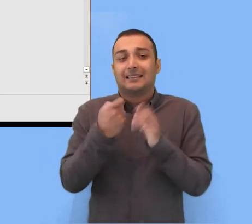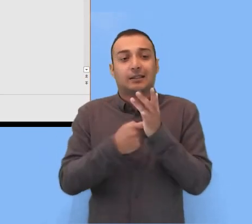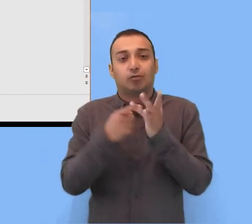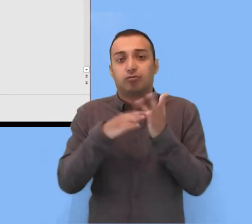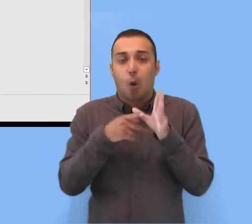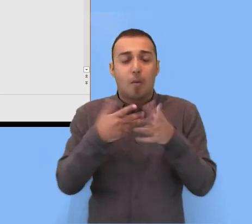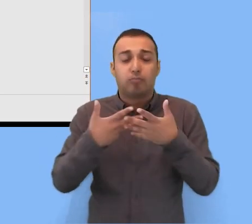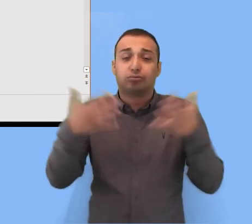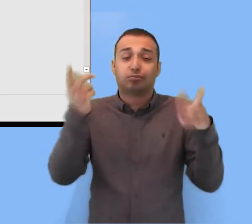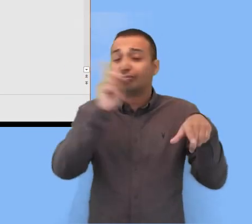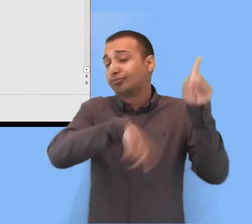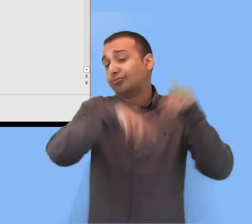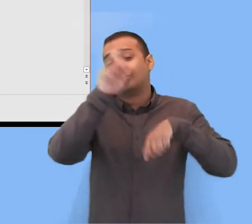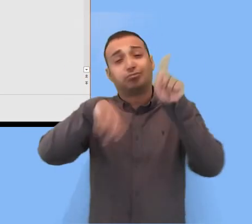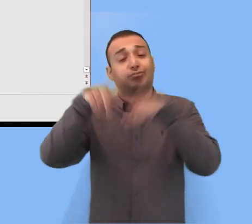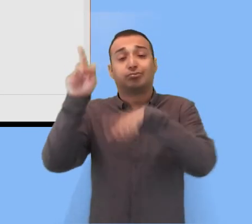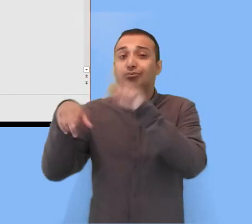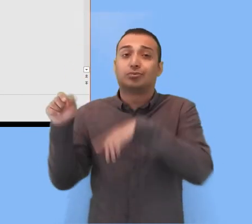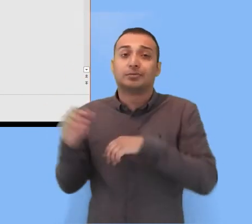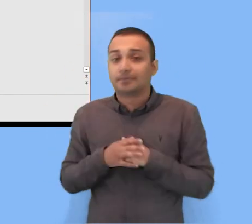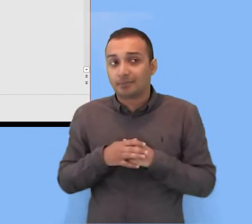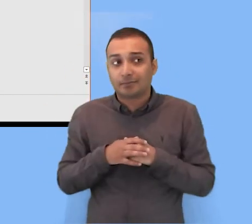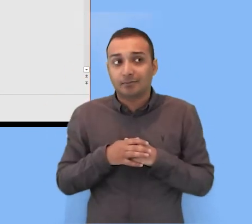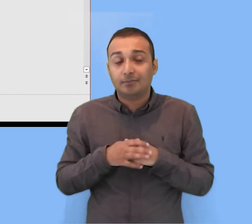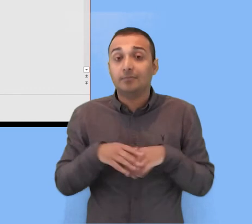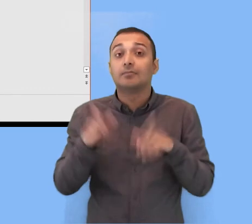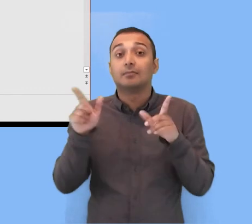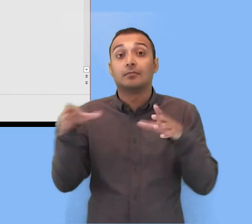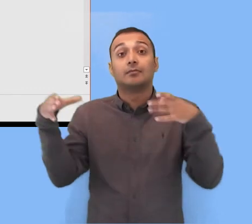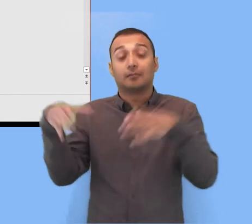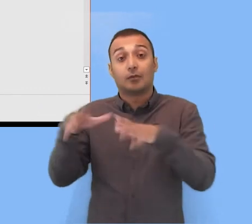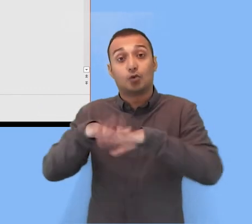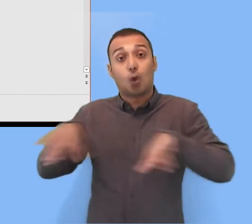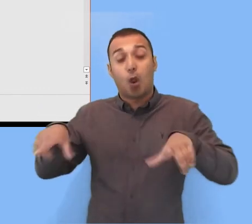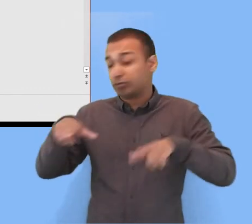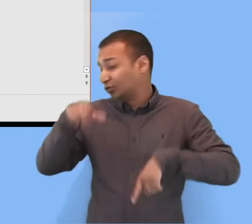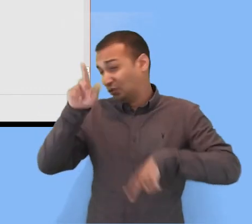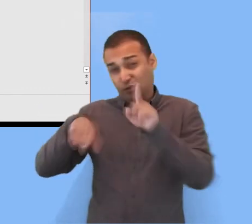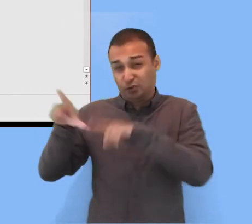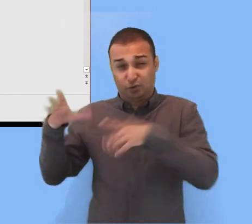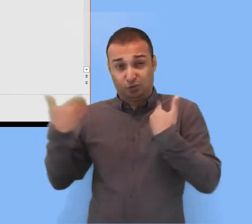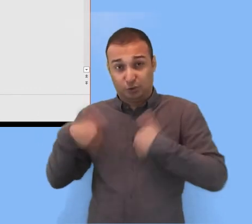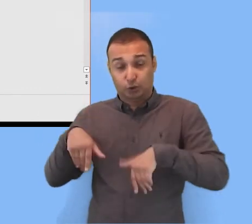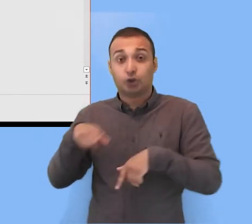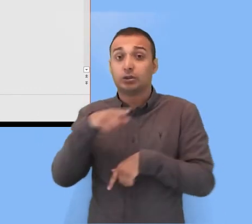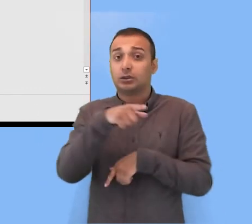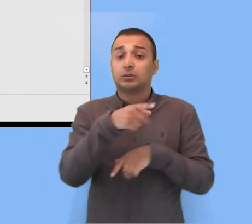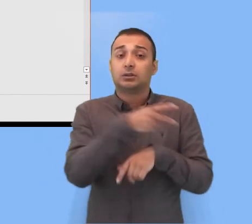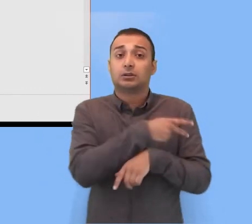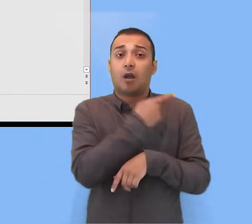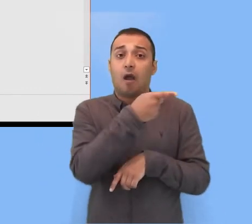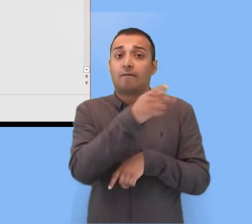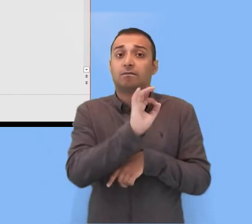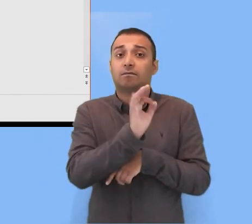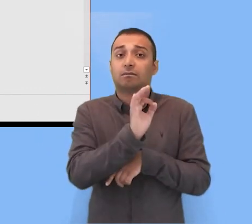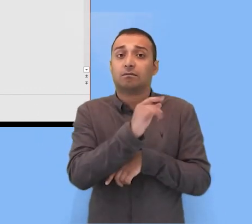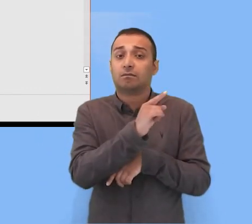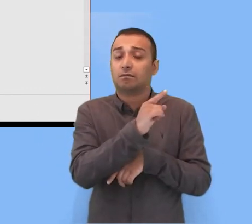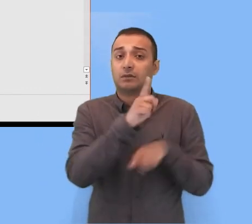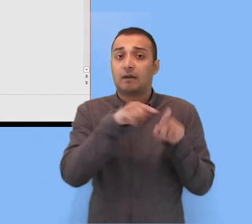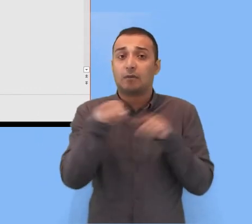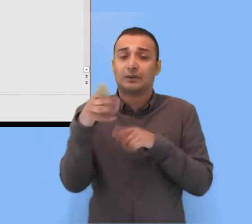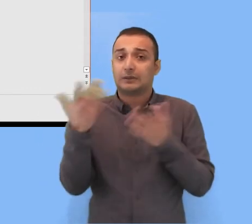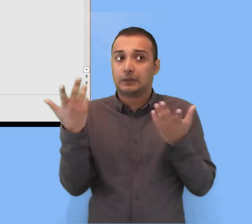far as I'm aware, there's no diversity in the staff though. And the only celebration I've heard of is Christmas because they had a